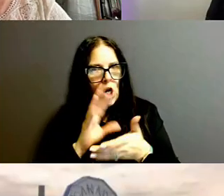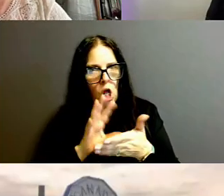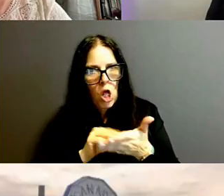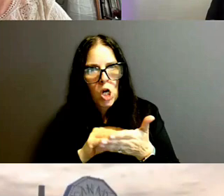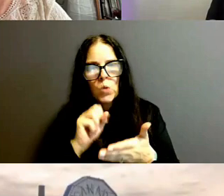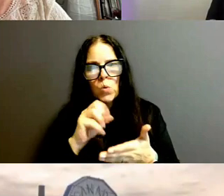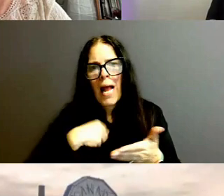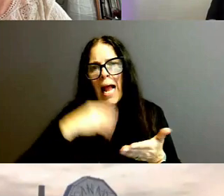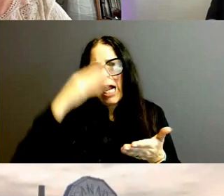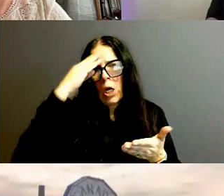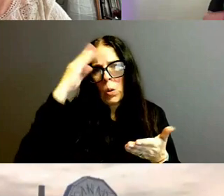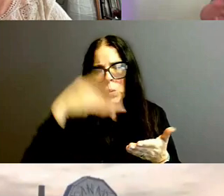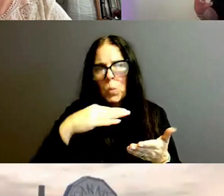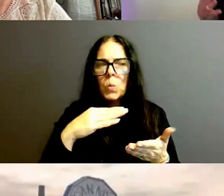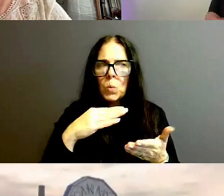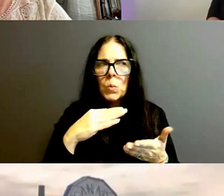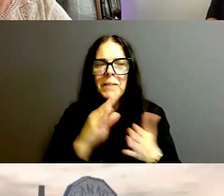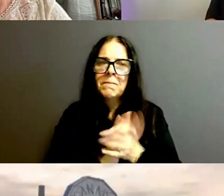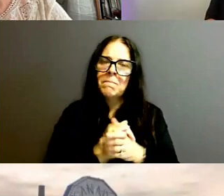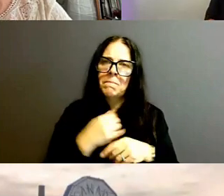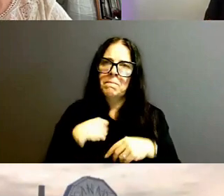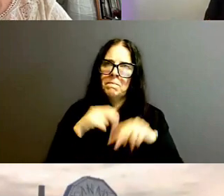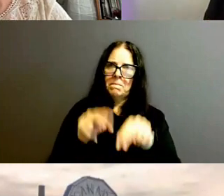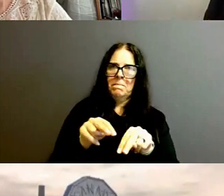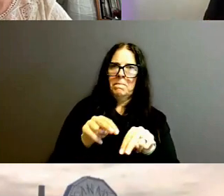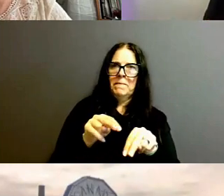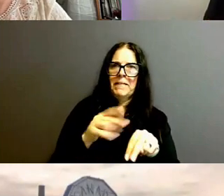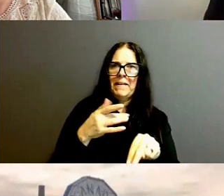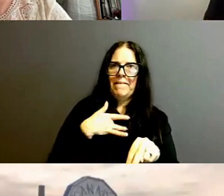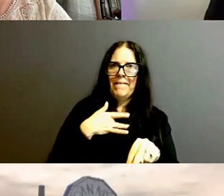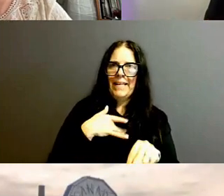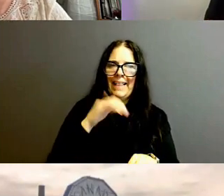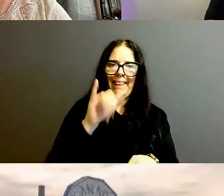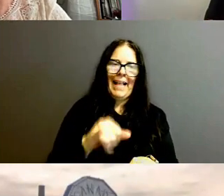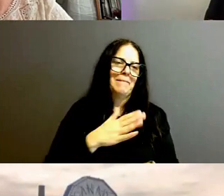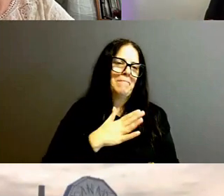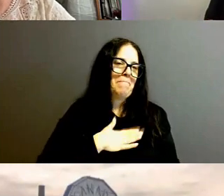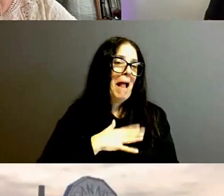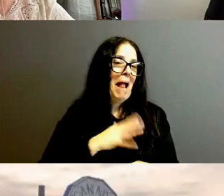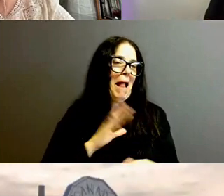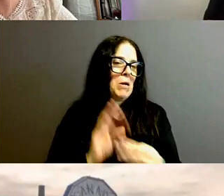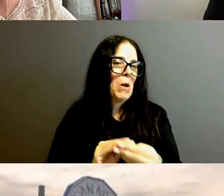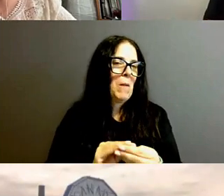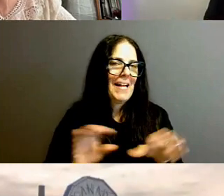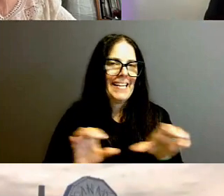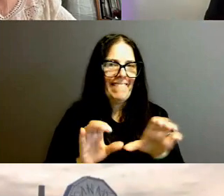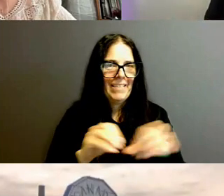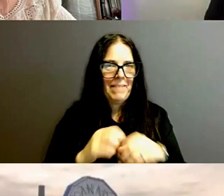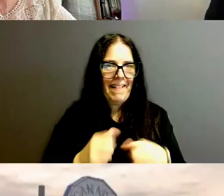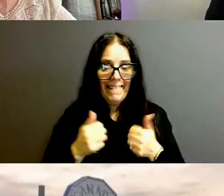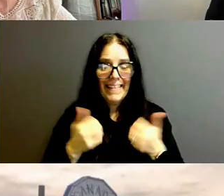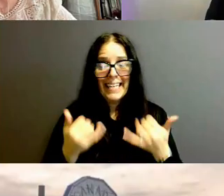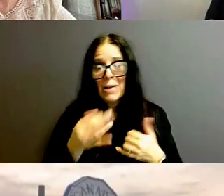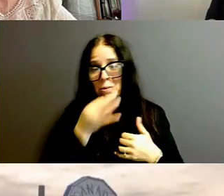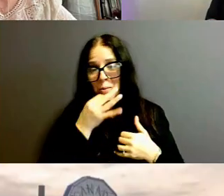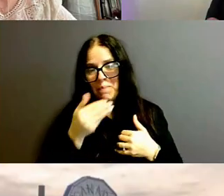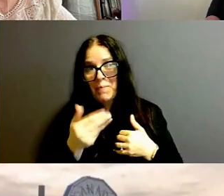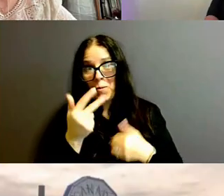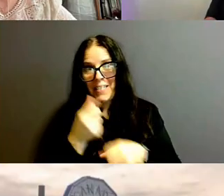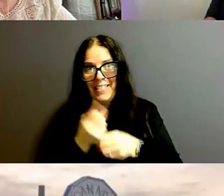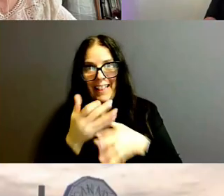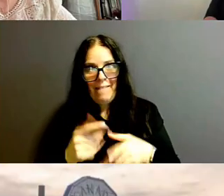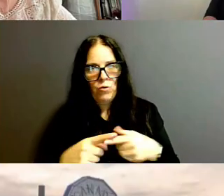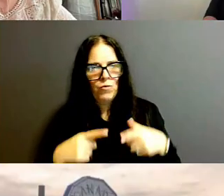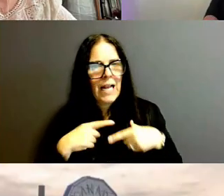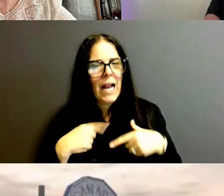that basically I see this as my culminating activity in life. I have 3 years left till retirement, and I